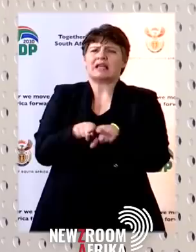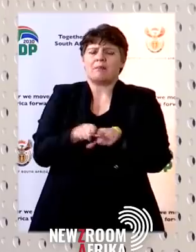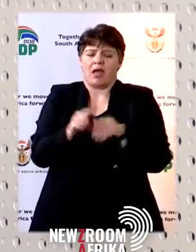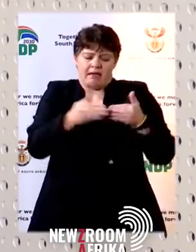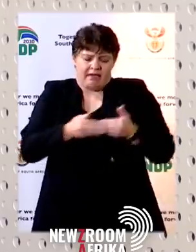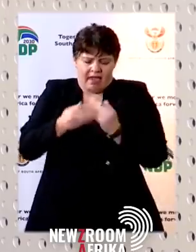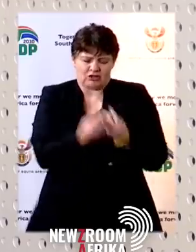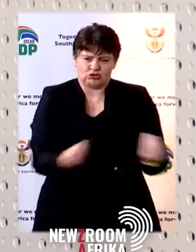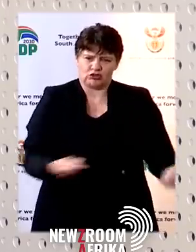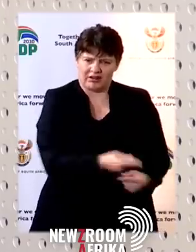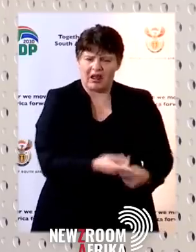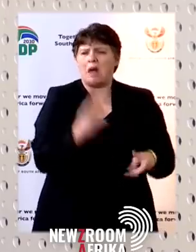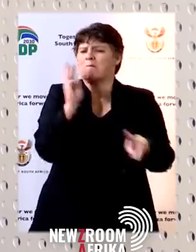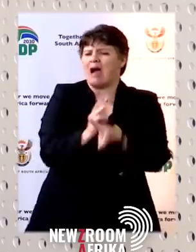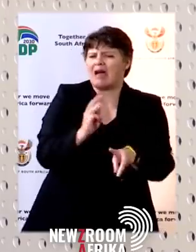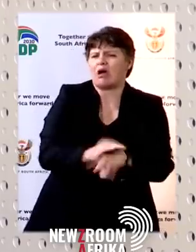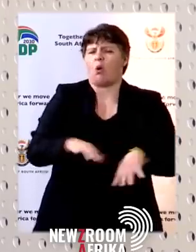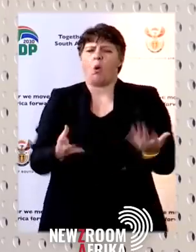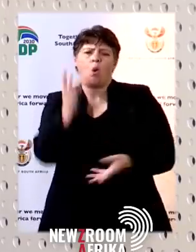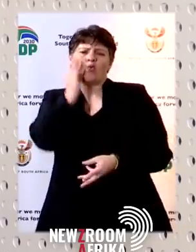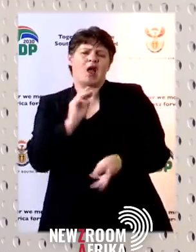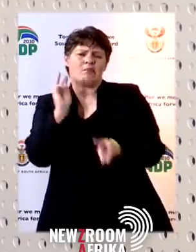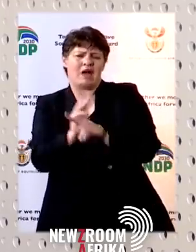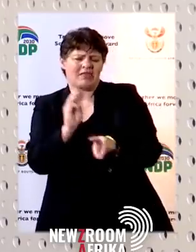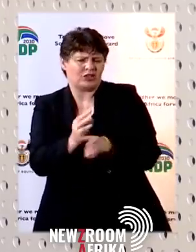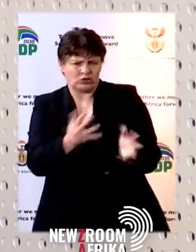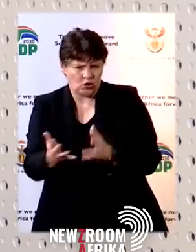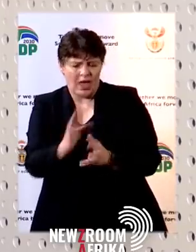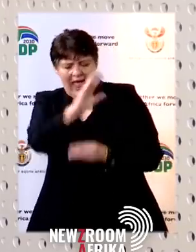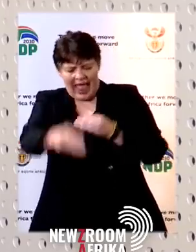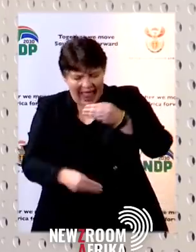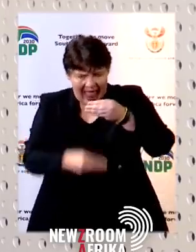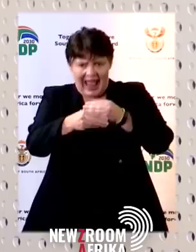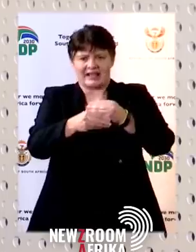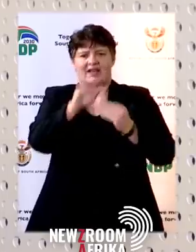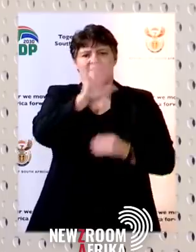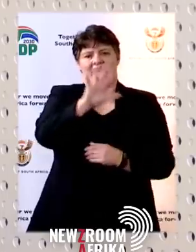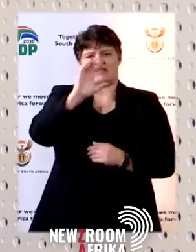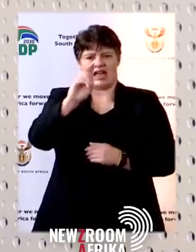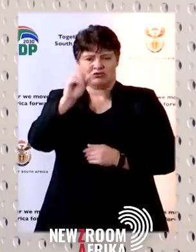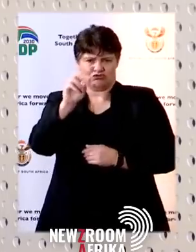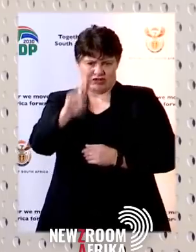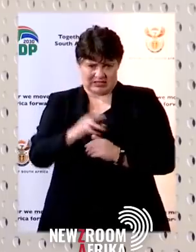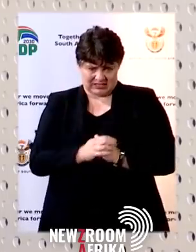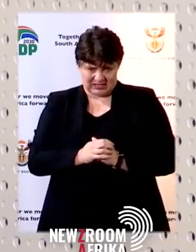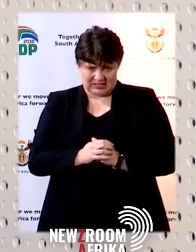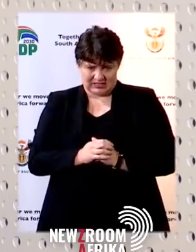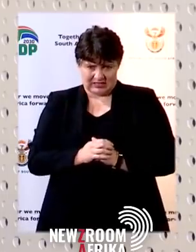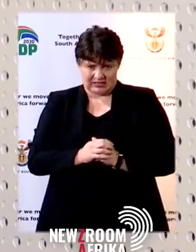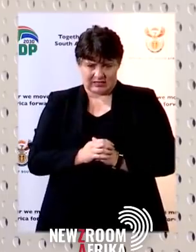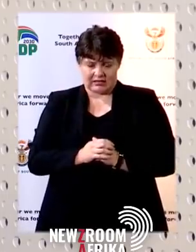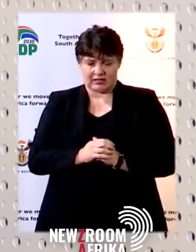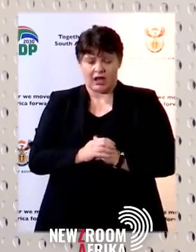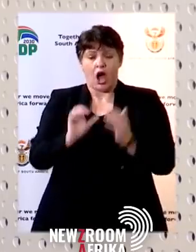grandparents, will receive an additional 500 rand each month. All other grants will be topped